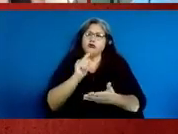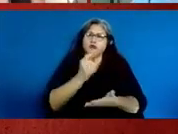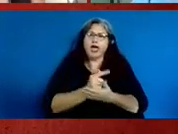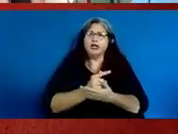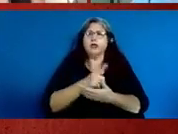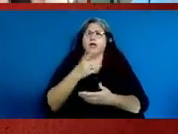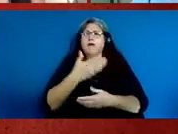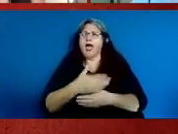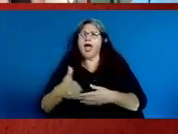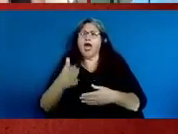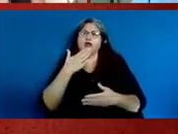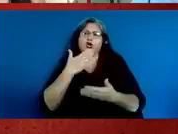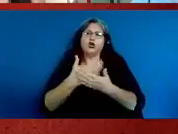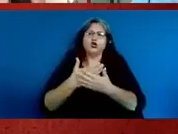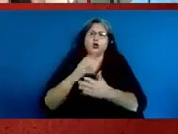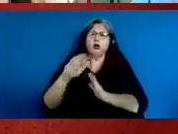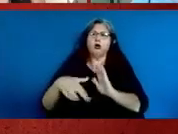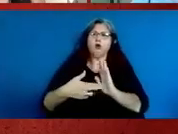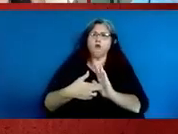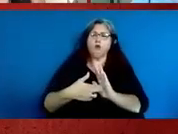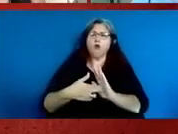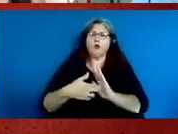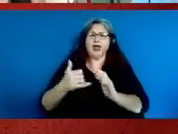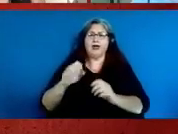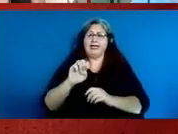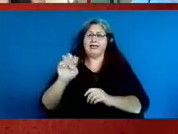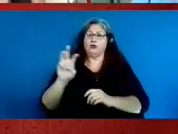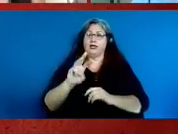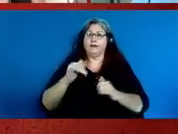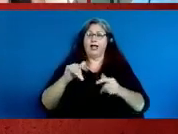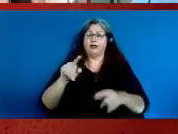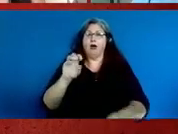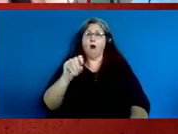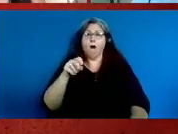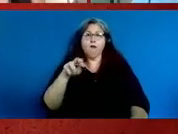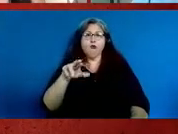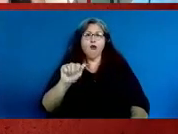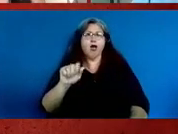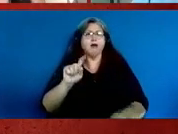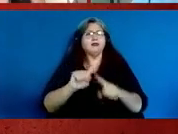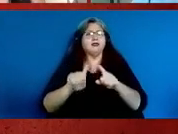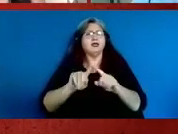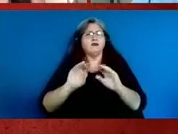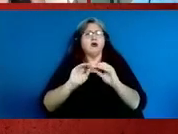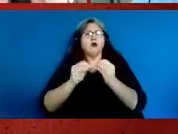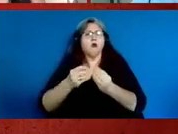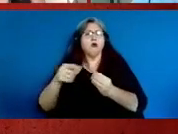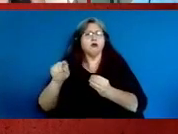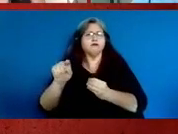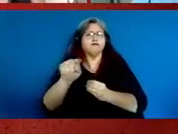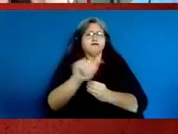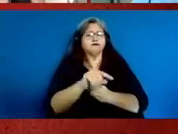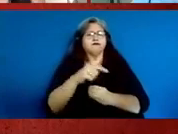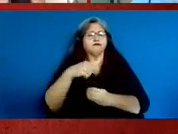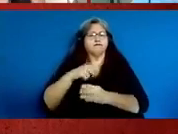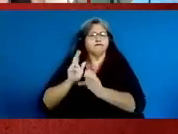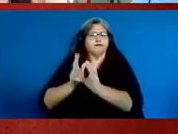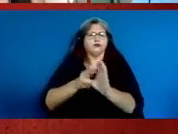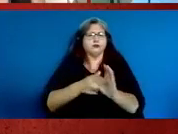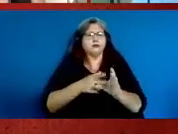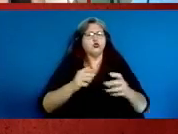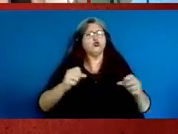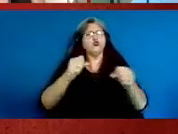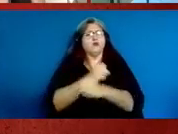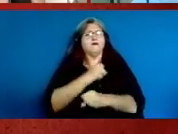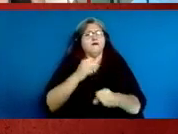and East West Players, APA, many organizations that I joined to fight for the rights